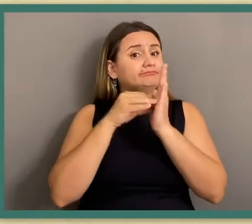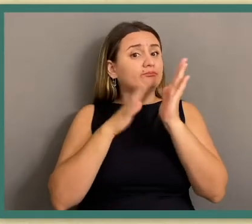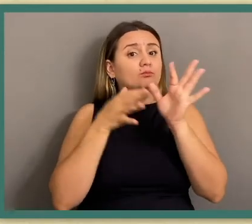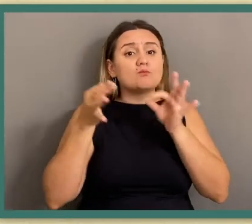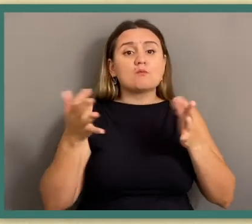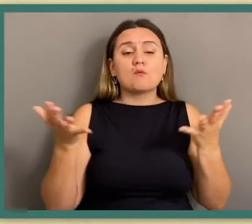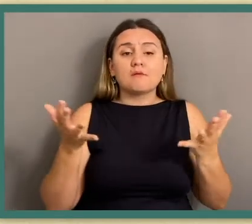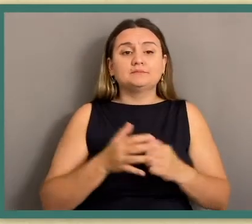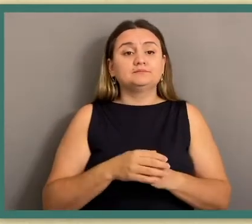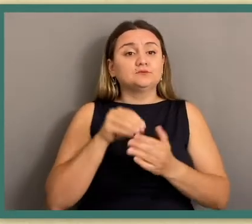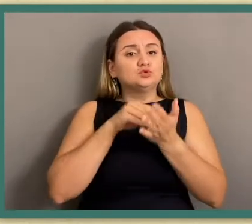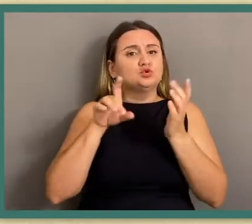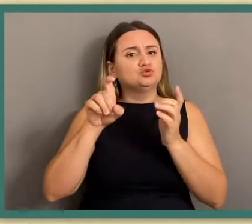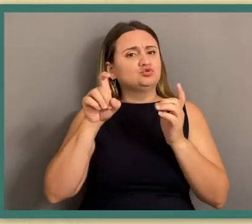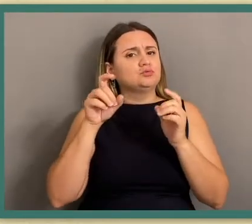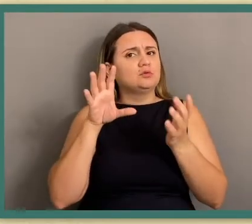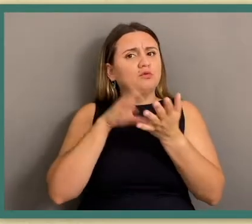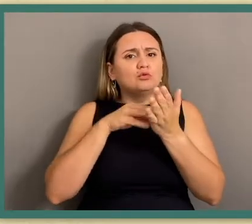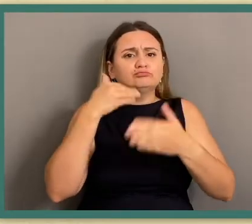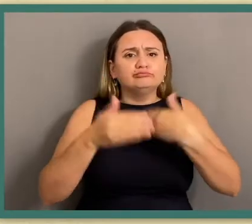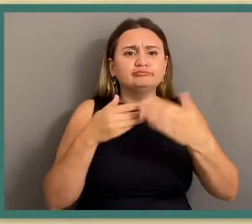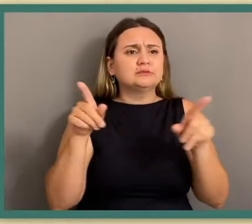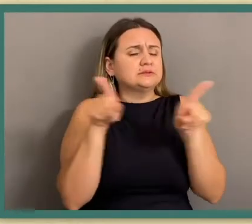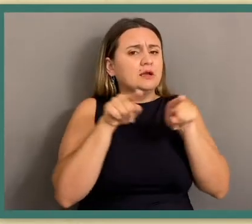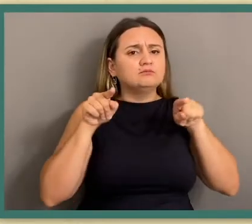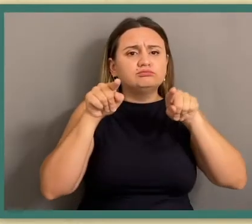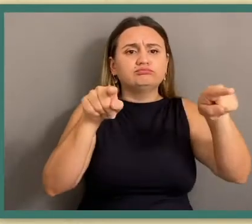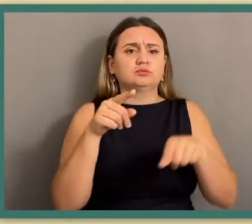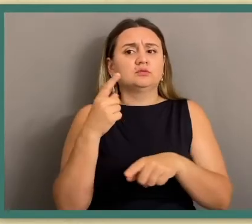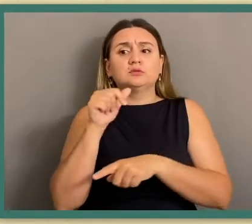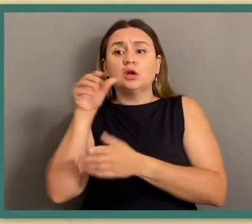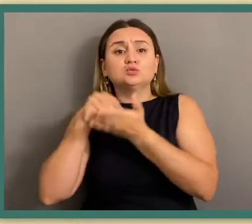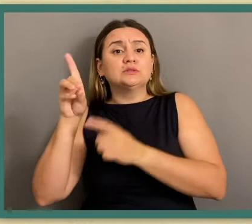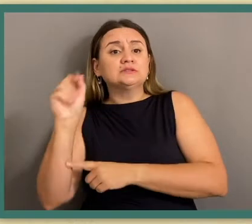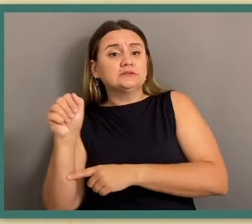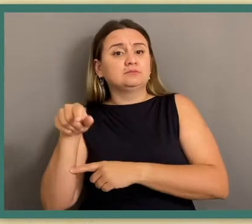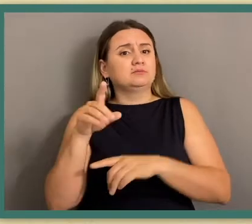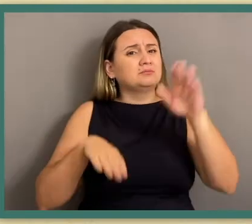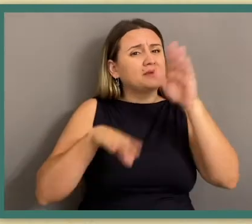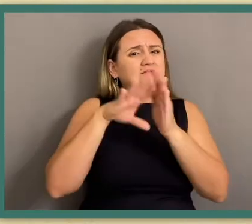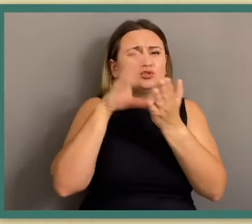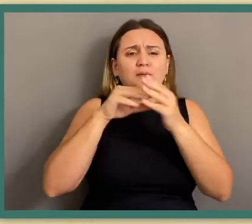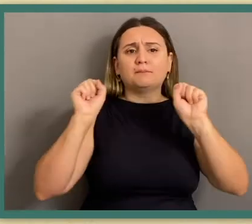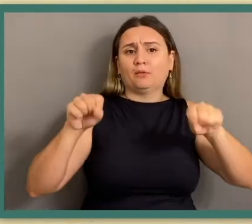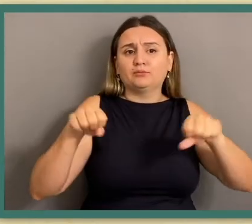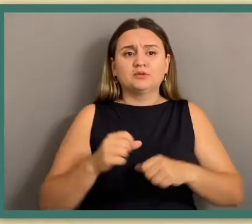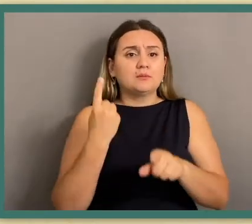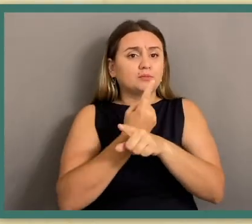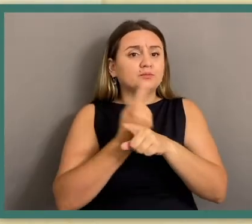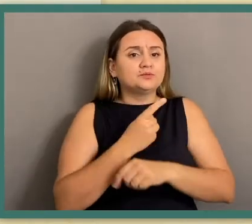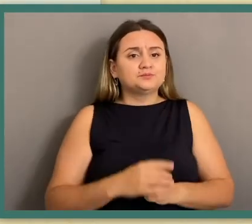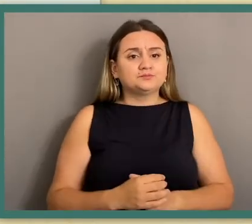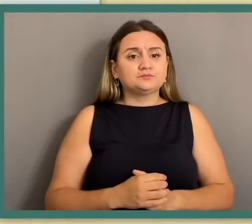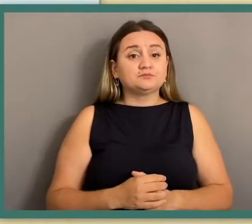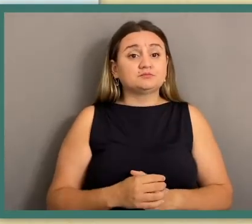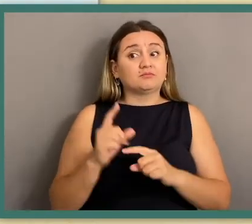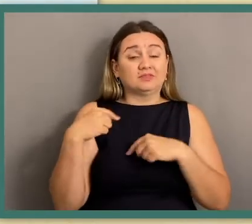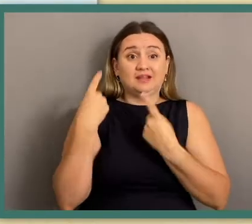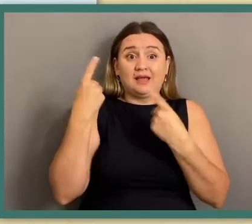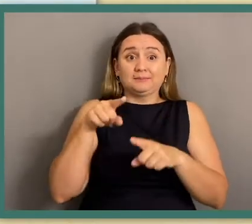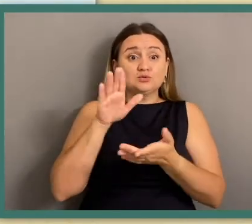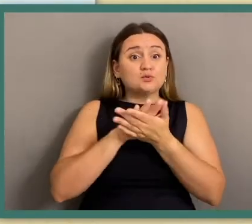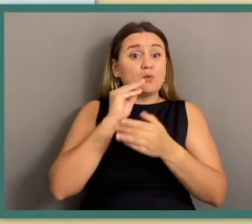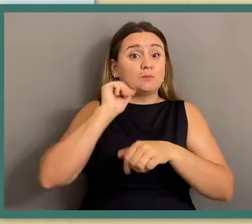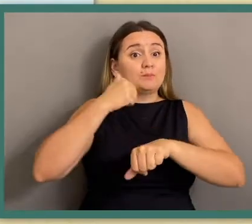with disabilities should be educated alongside non-disabled students to the maximum extent appropriate. Since home-based and